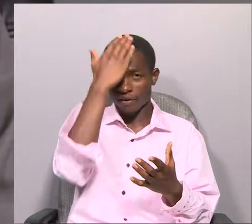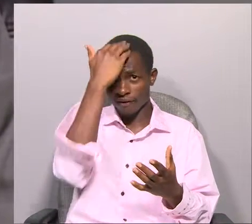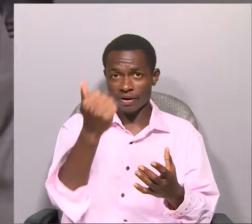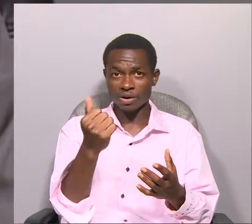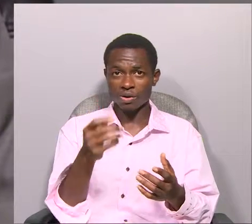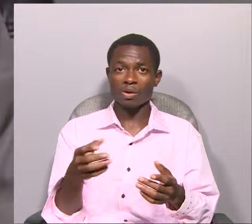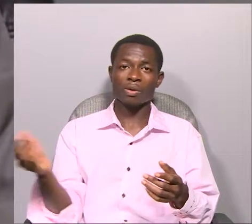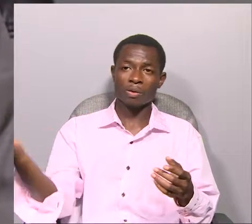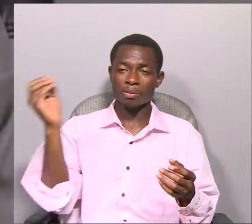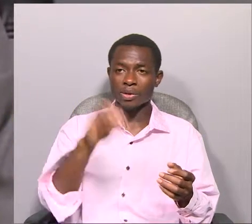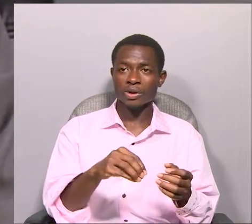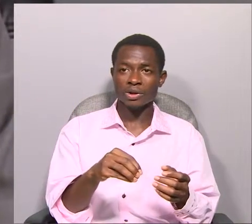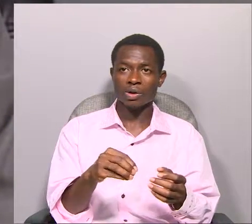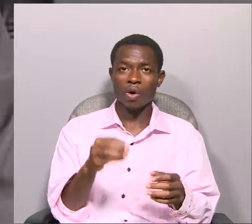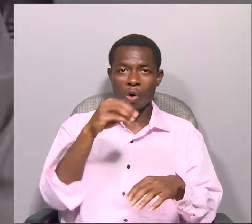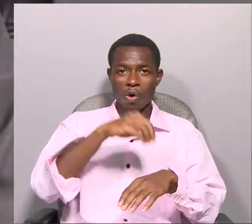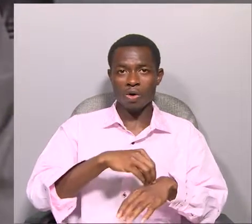insist on